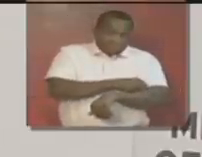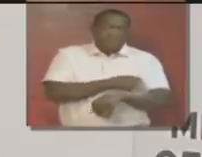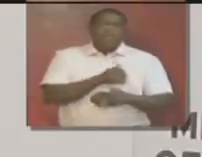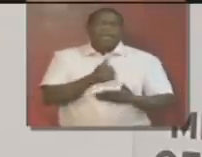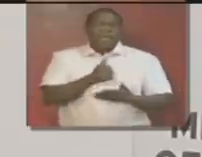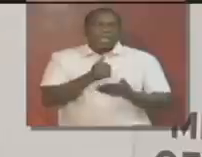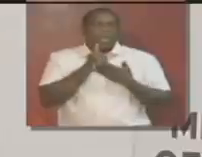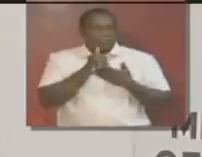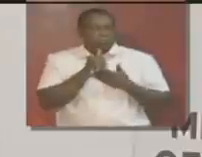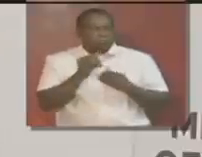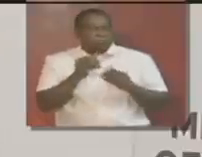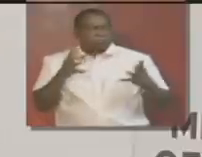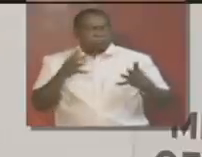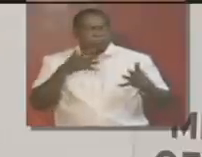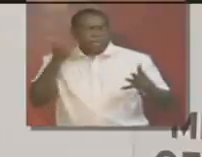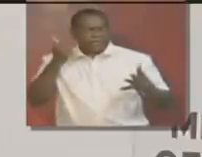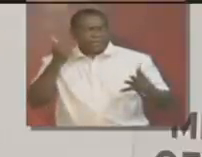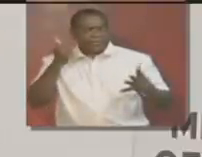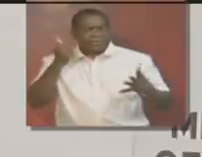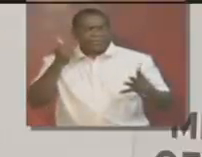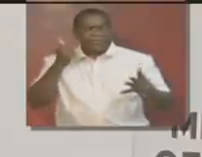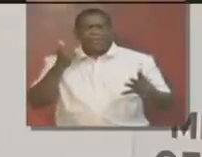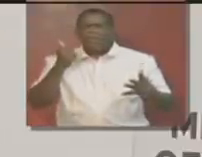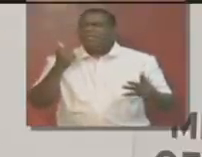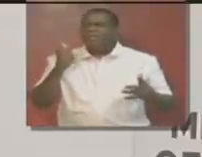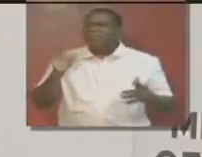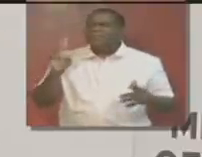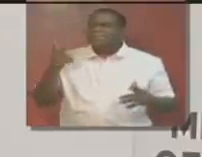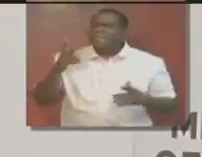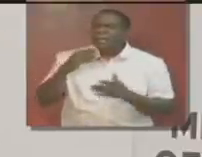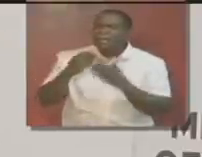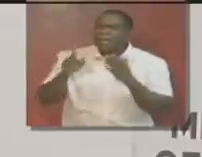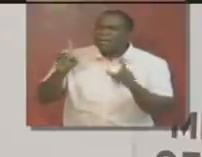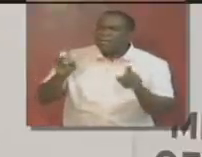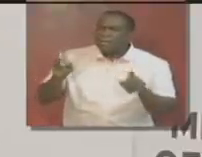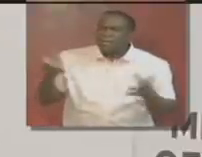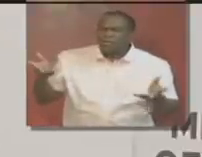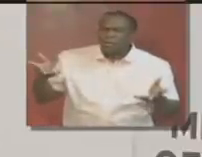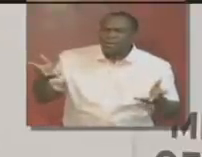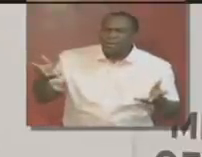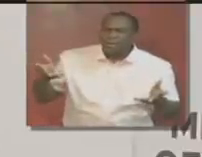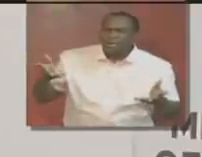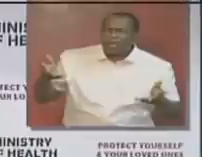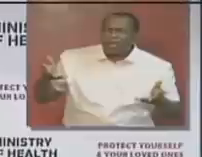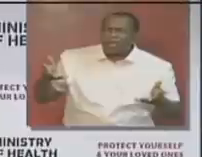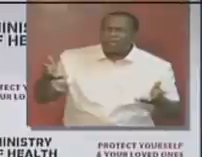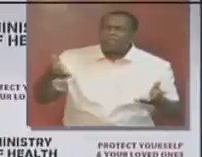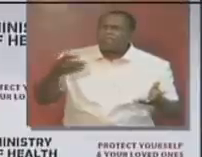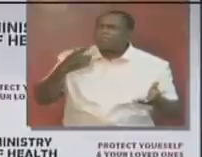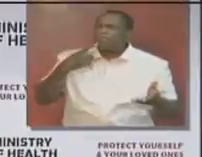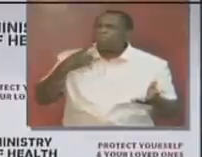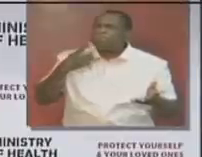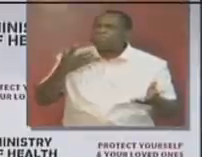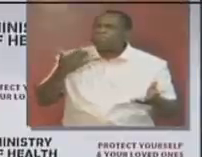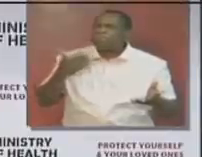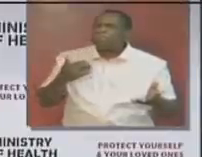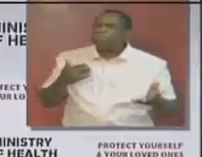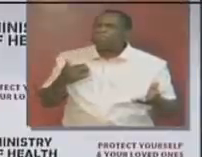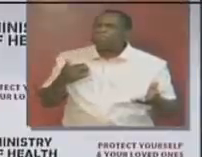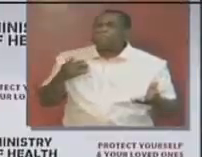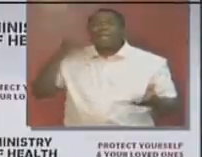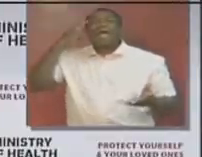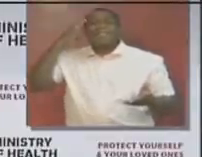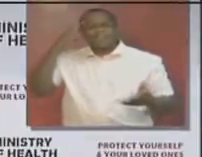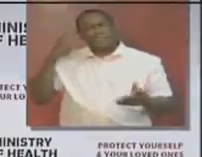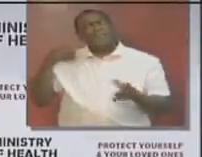question, Candace. I know there was a part 2. It was a 2-part question. I think you got the gist